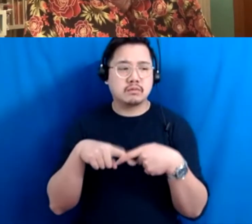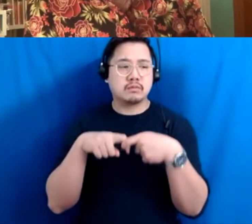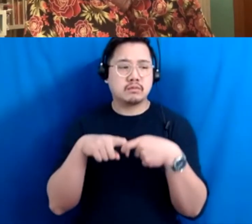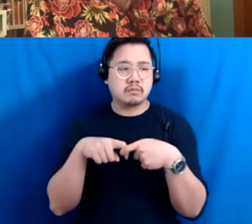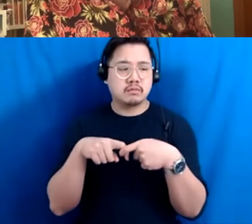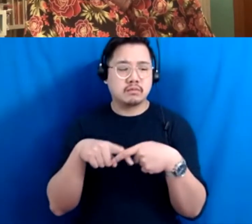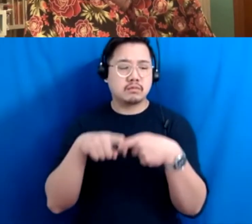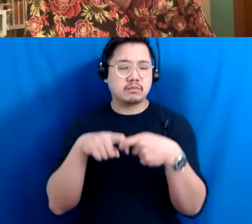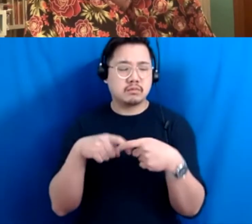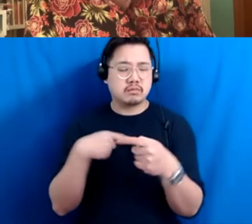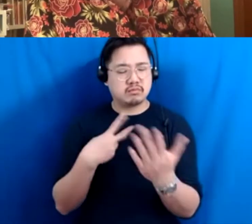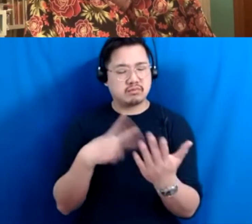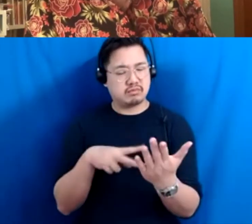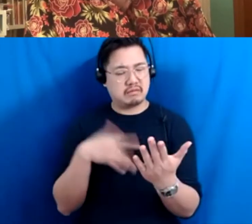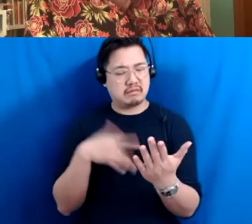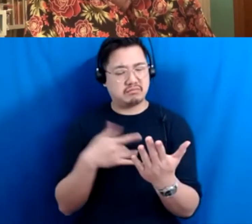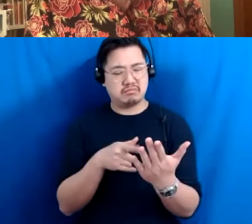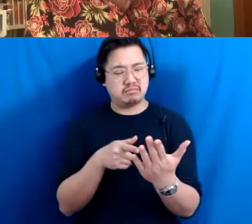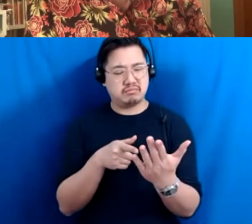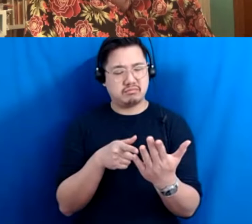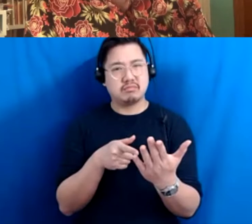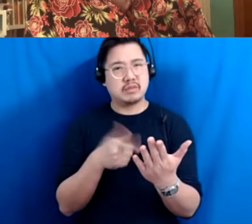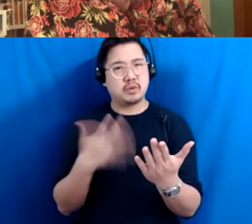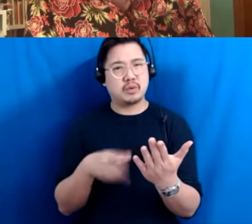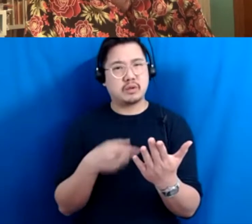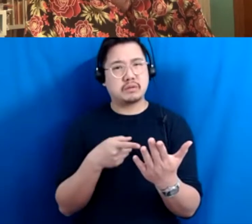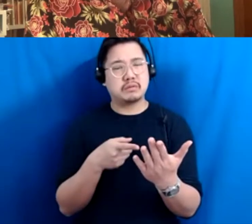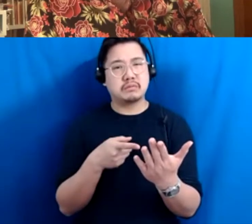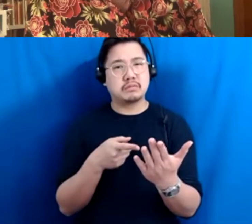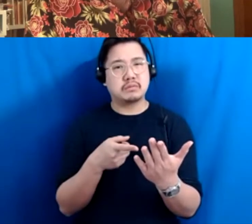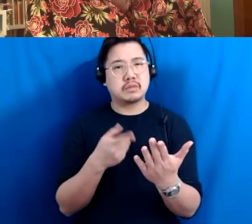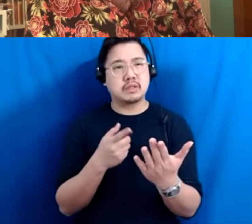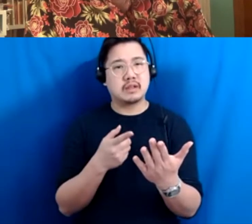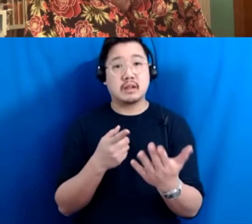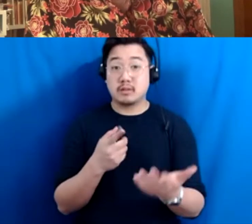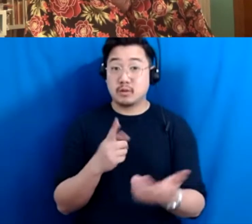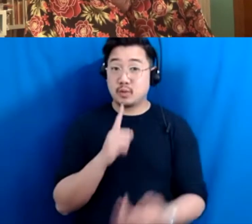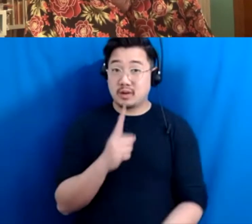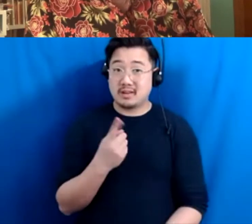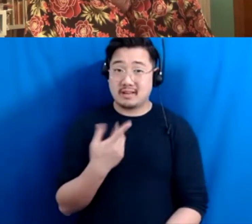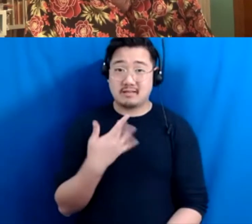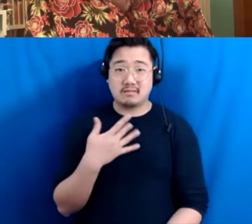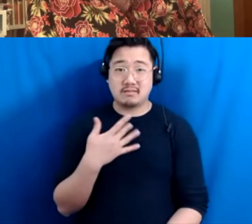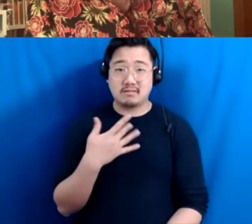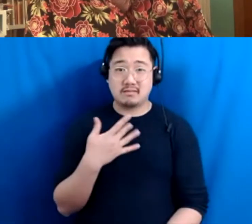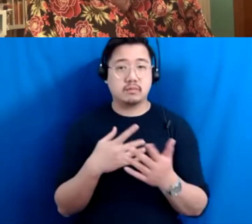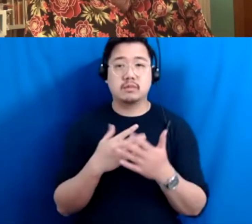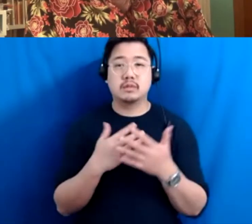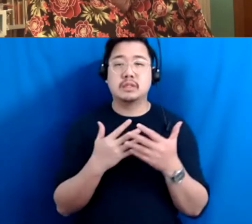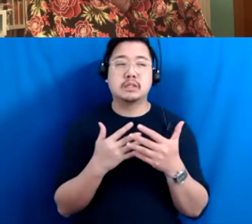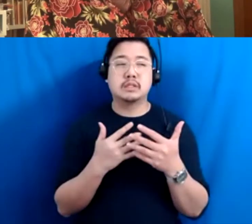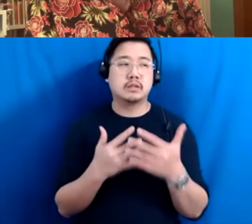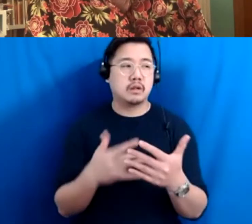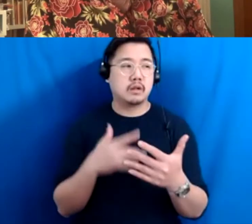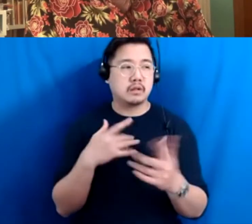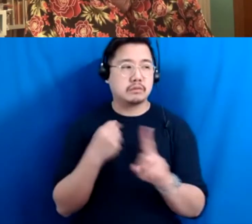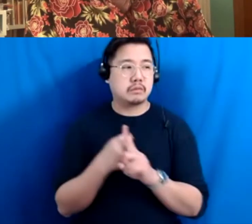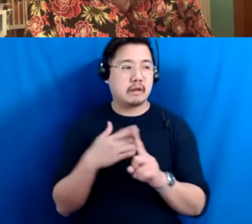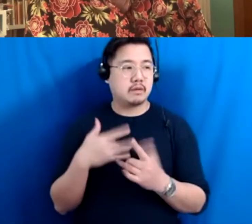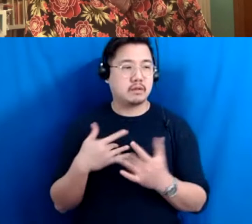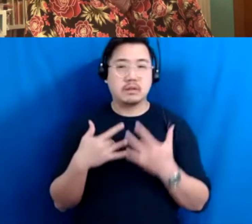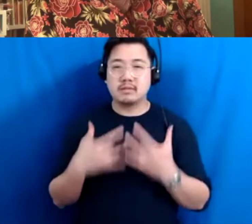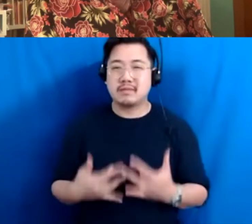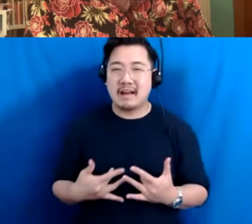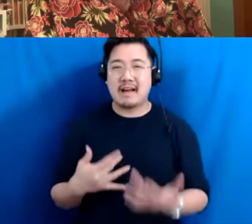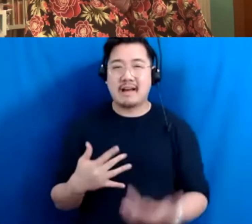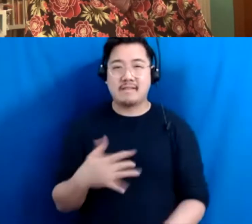to be. And in fact, like, I got really depressed about it because it felt like, I don't know, I think I